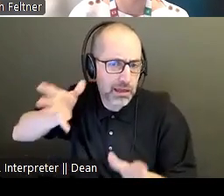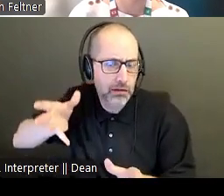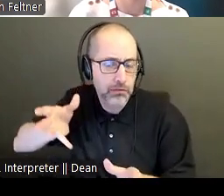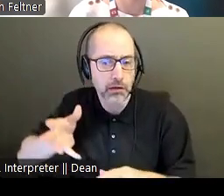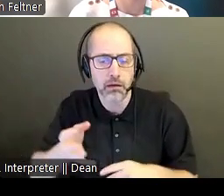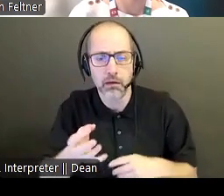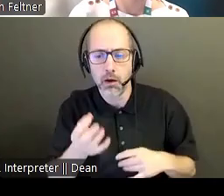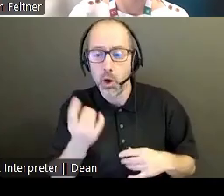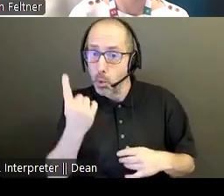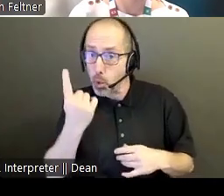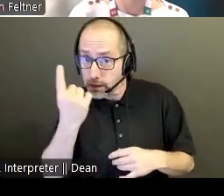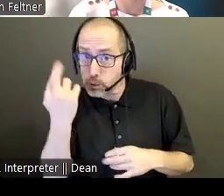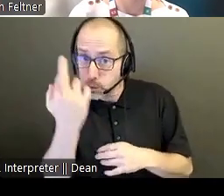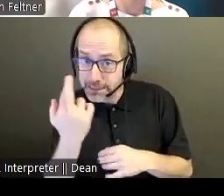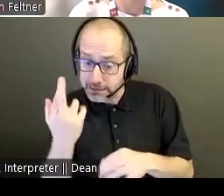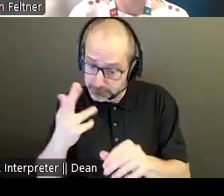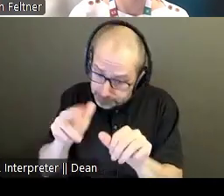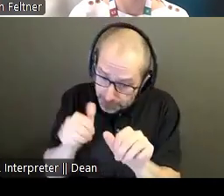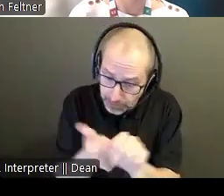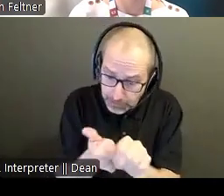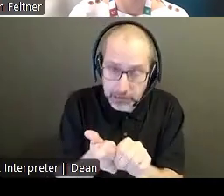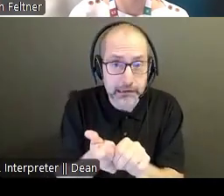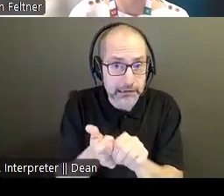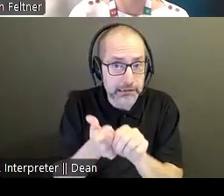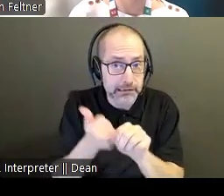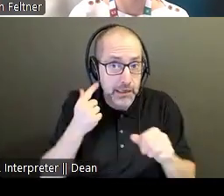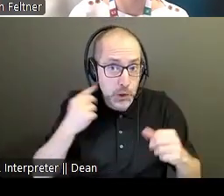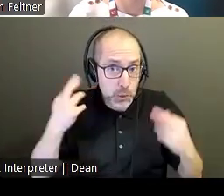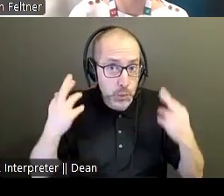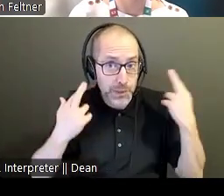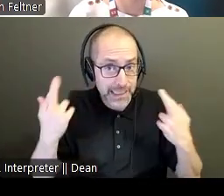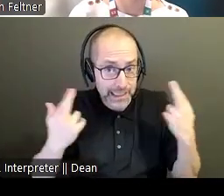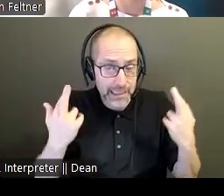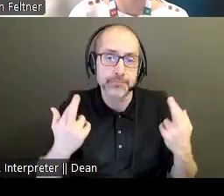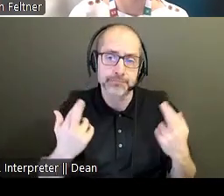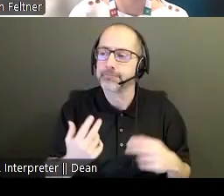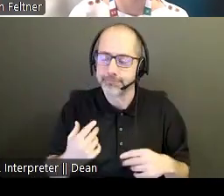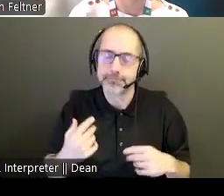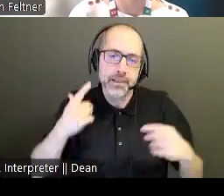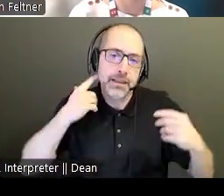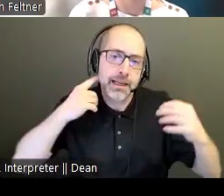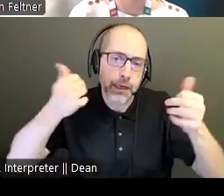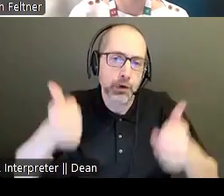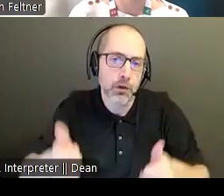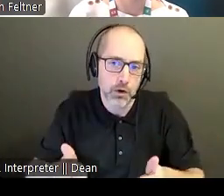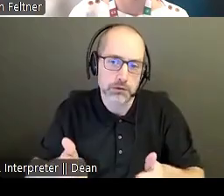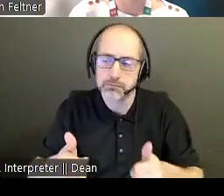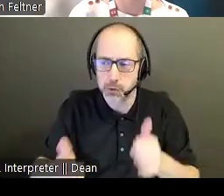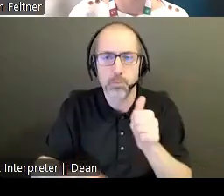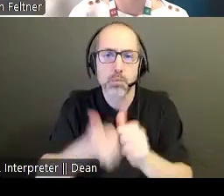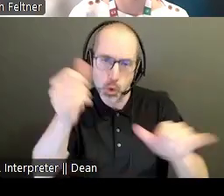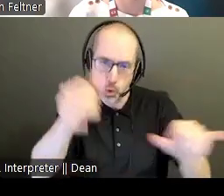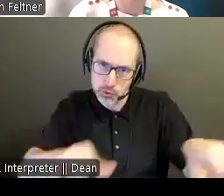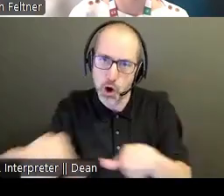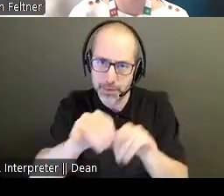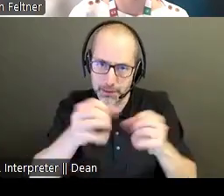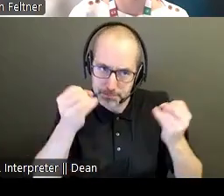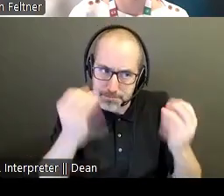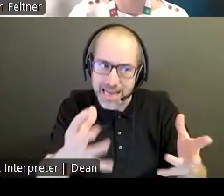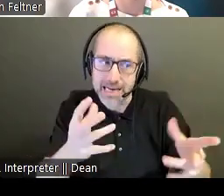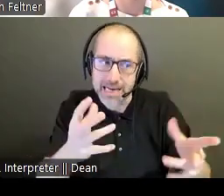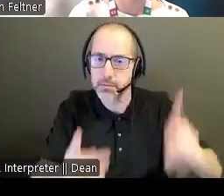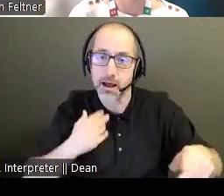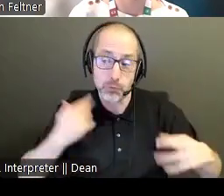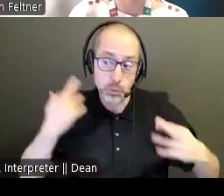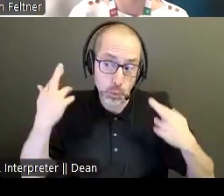of tinnitus is actually hearing loss. So, um, we'll talk a little bit more about that in a